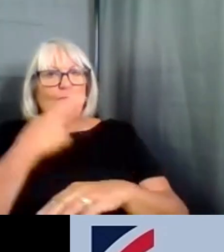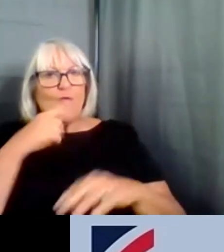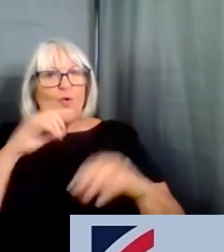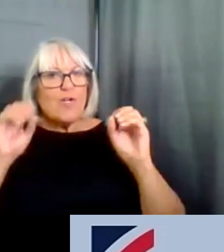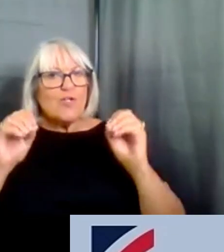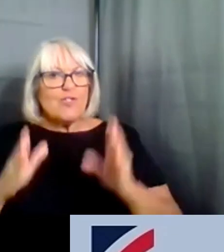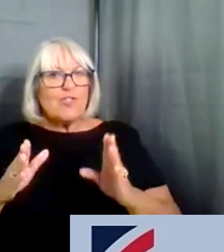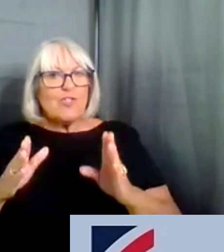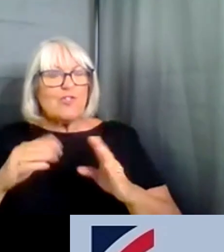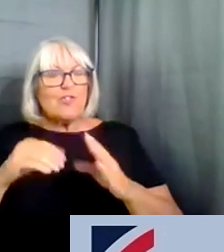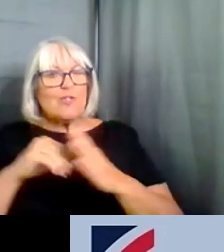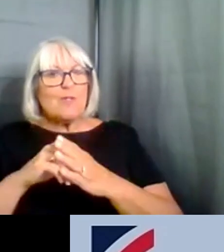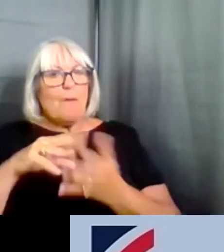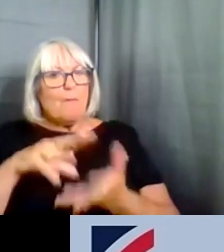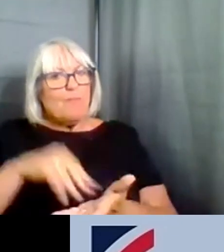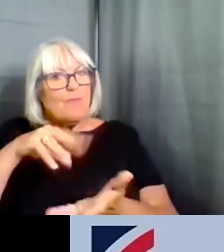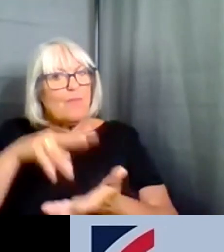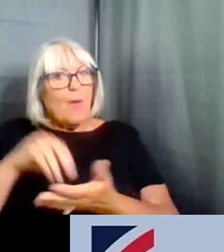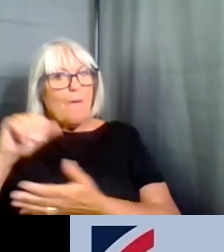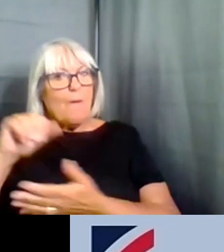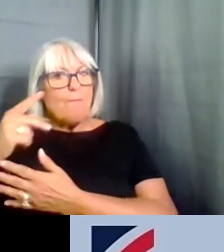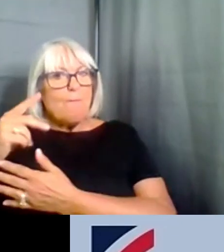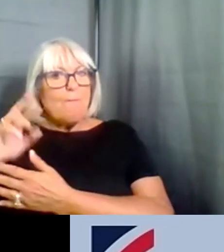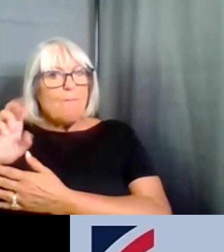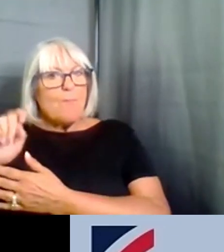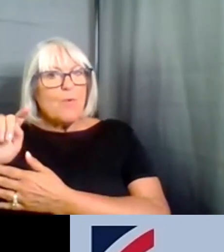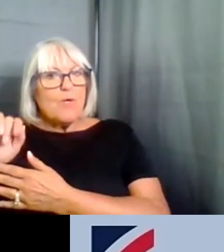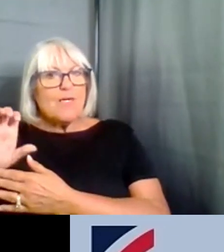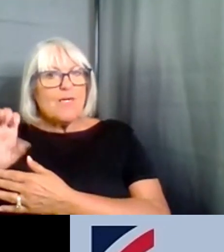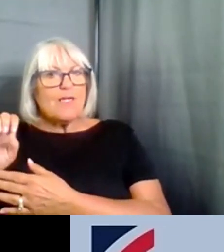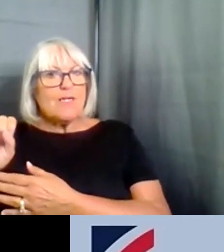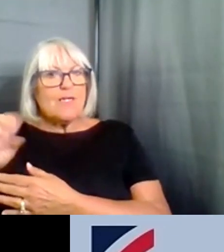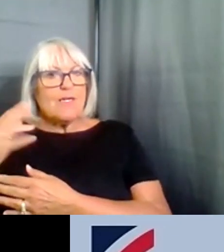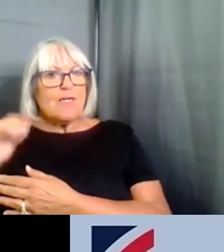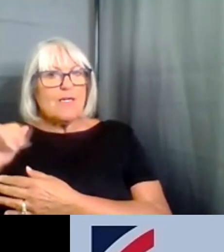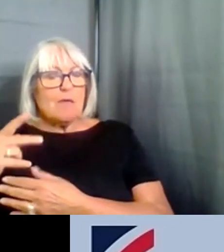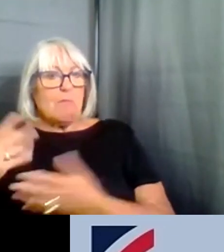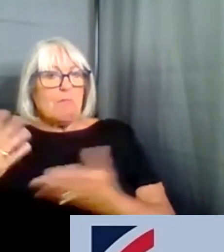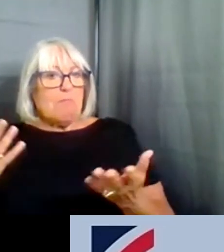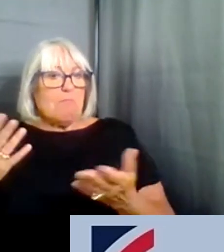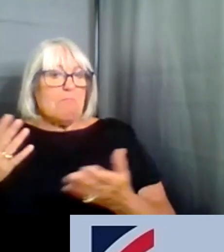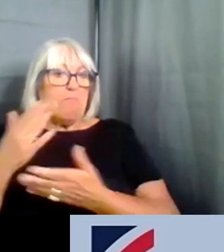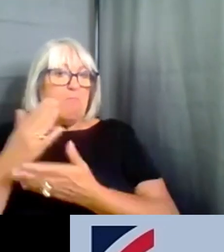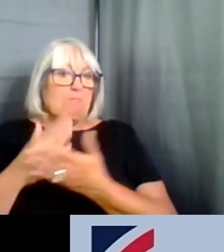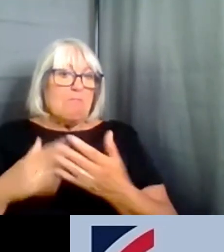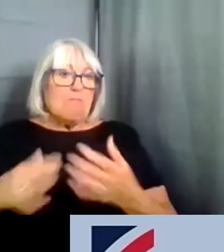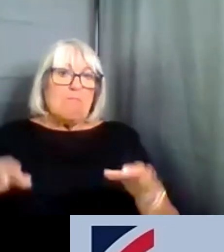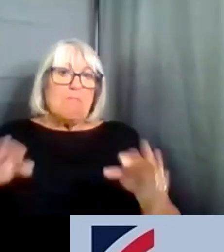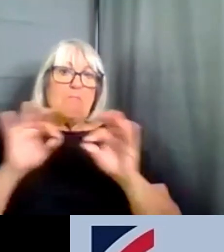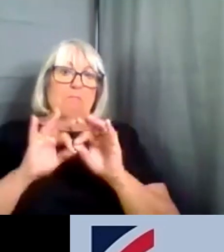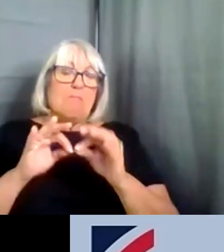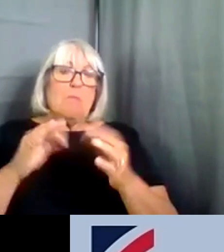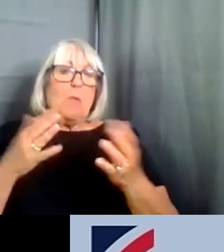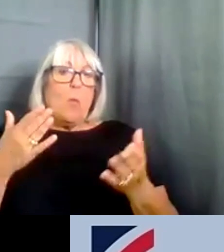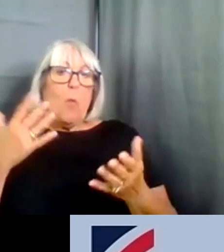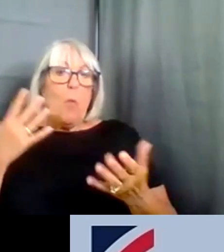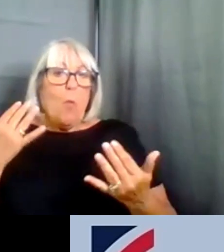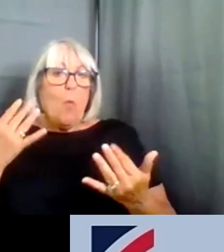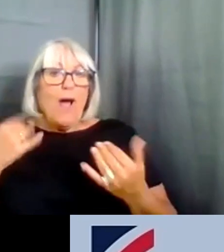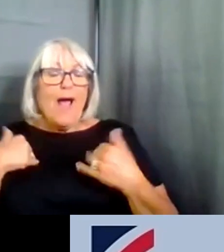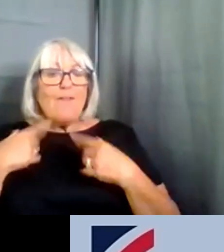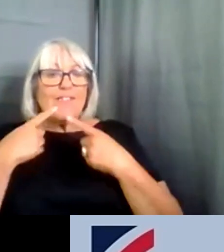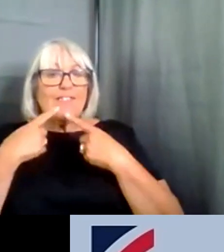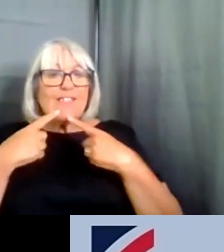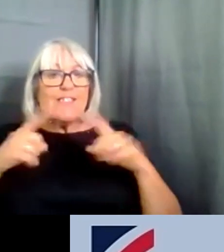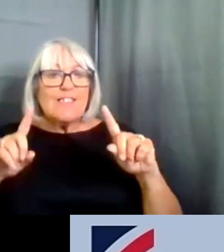And I think there are some important ingredients of success that can provide some best practices for folks on this